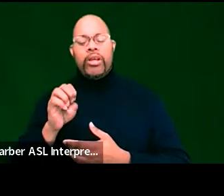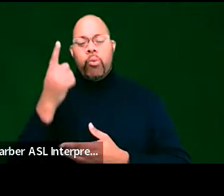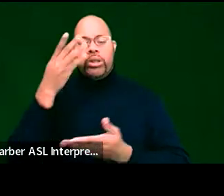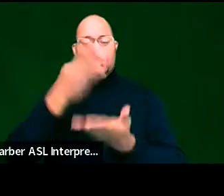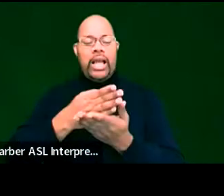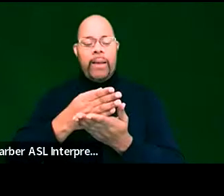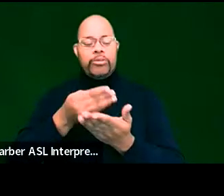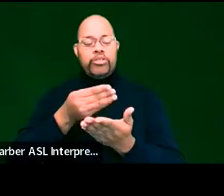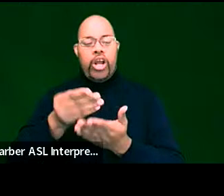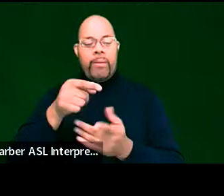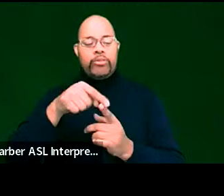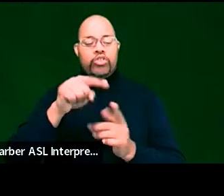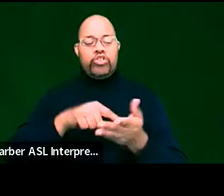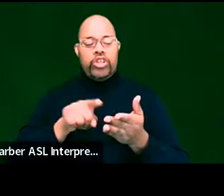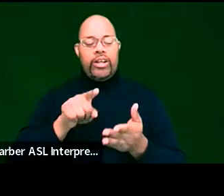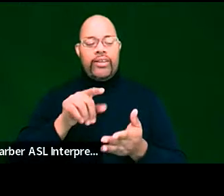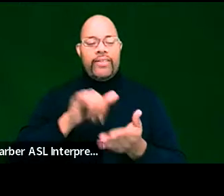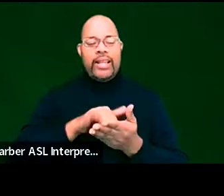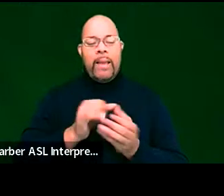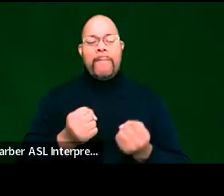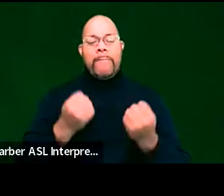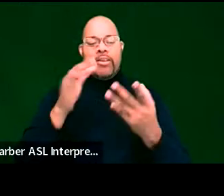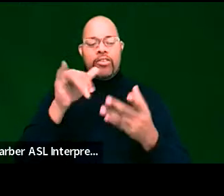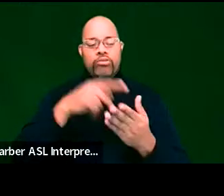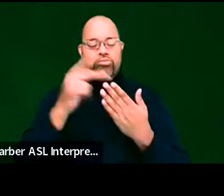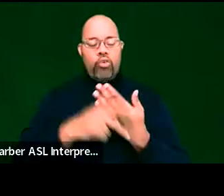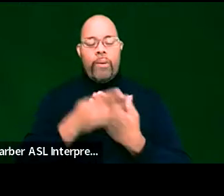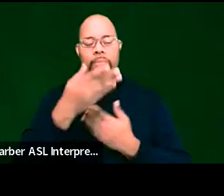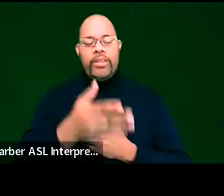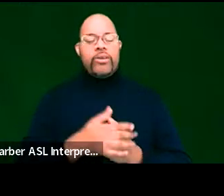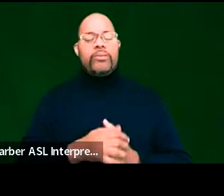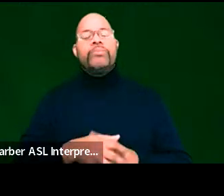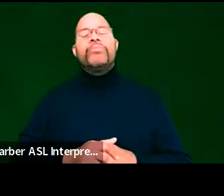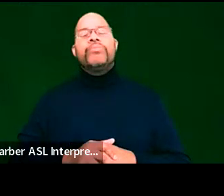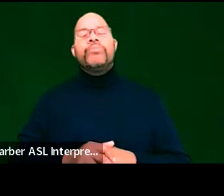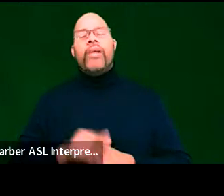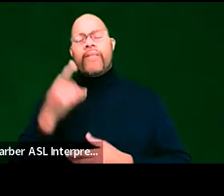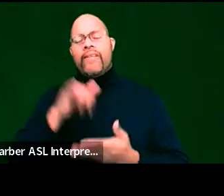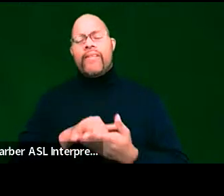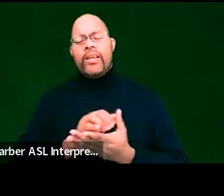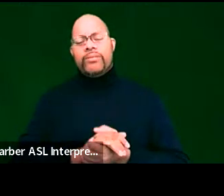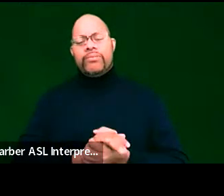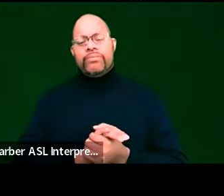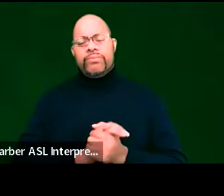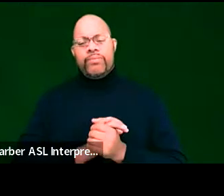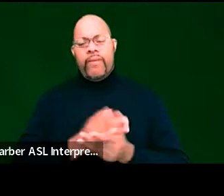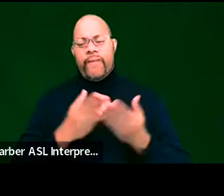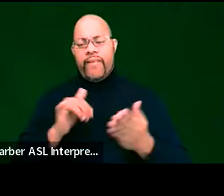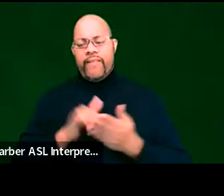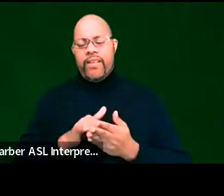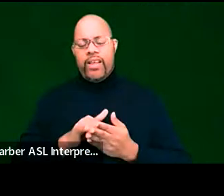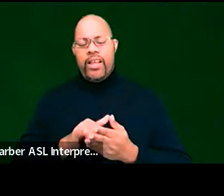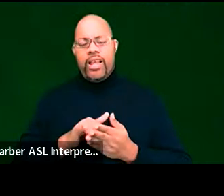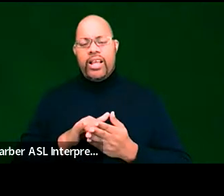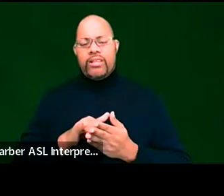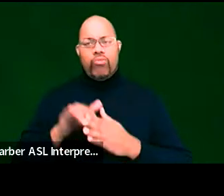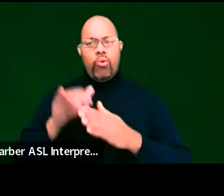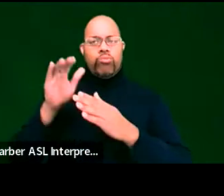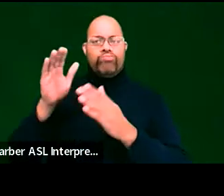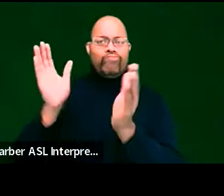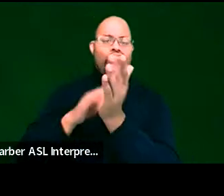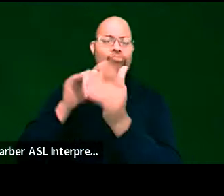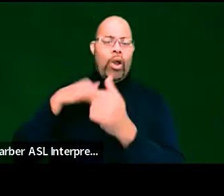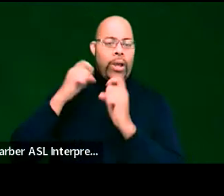one-stop shop, is to check out the many of those programs there. And I think the thing that the shout out I will